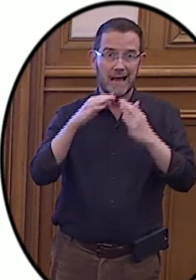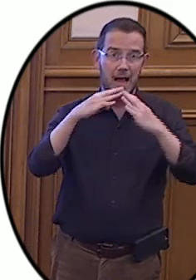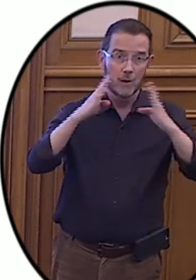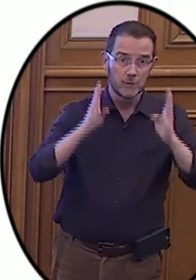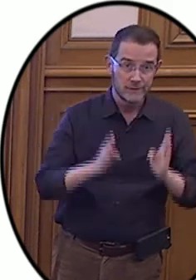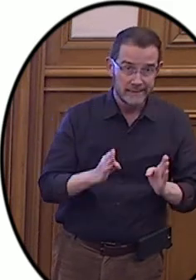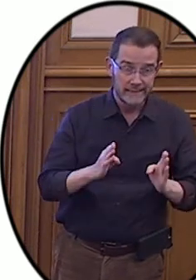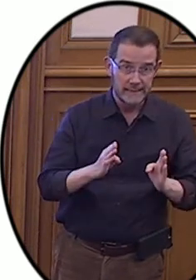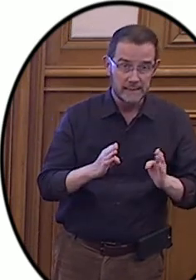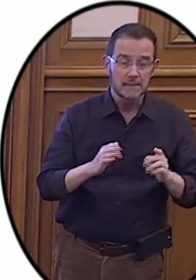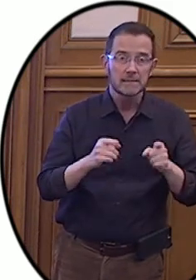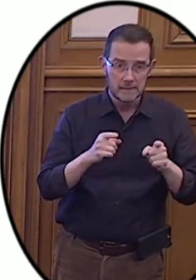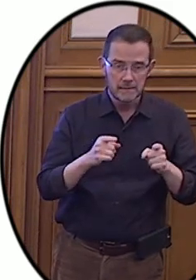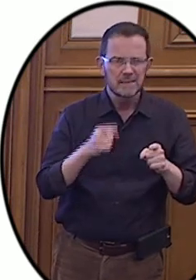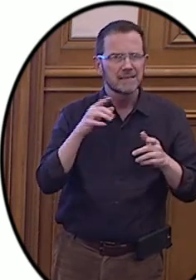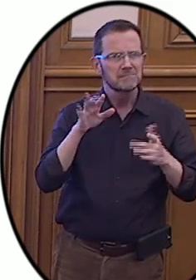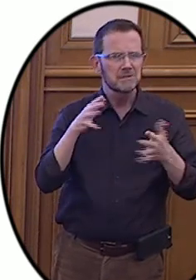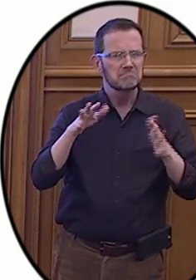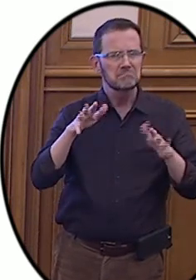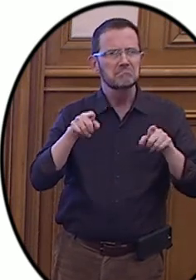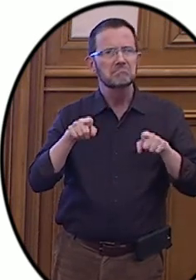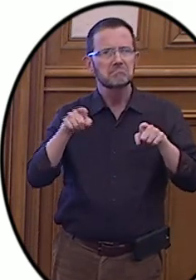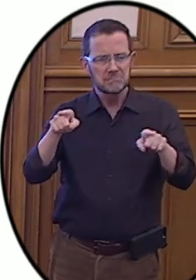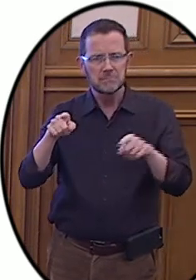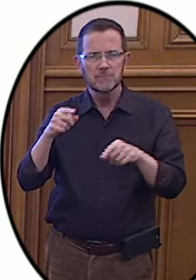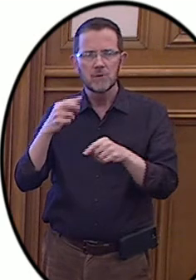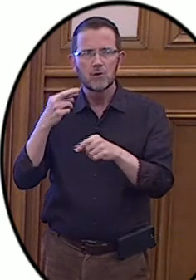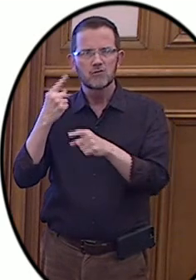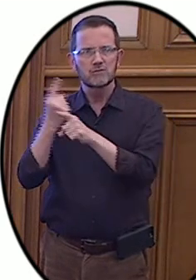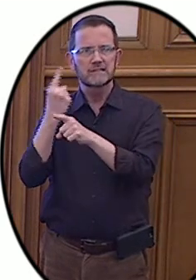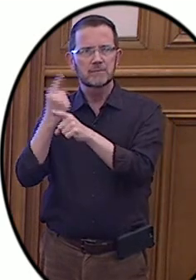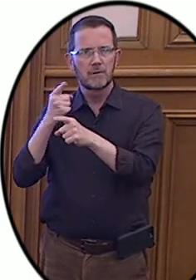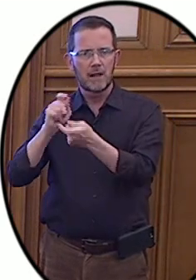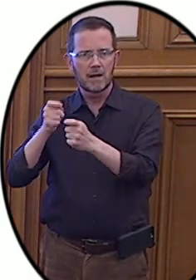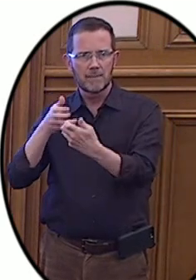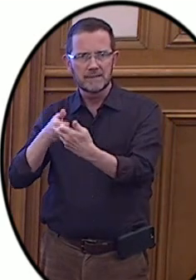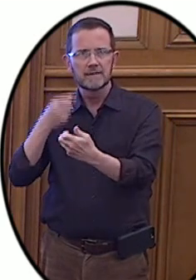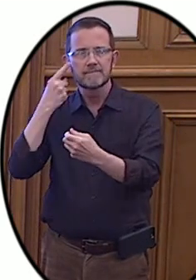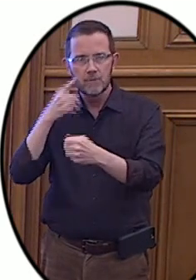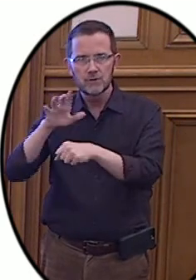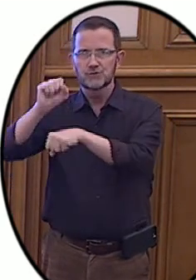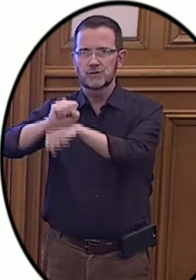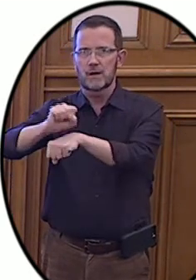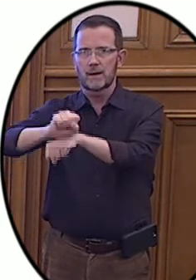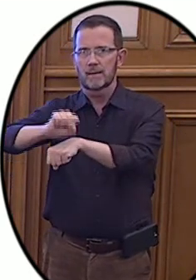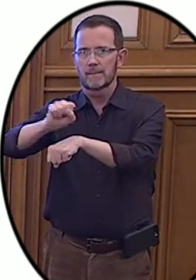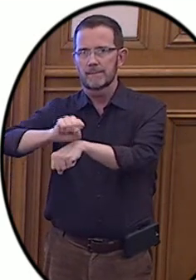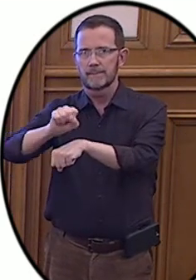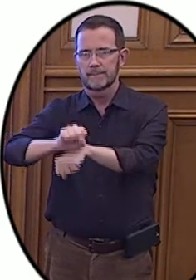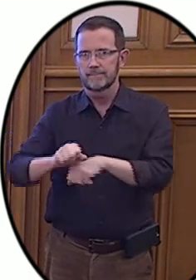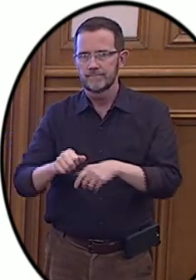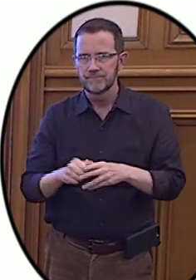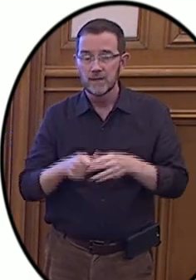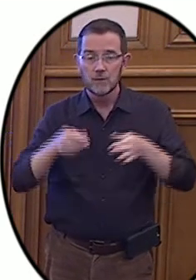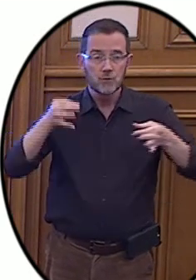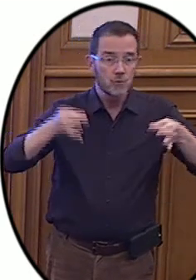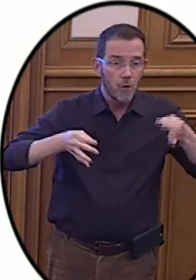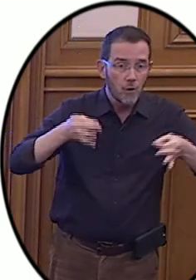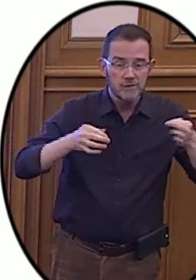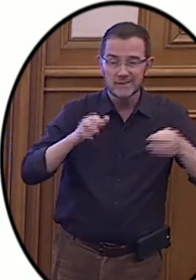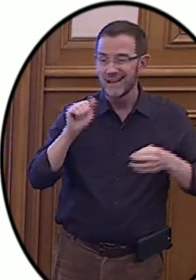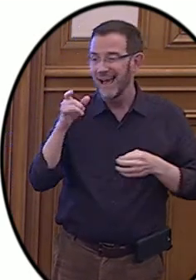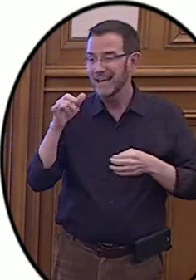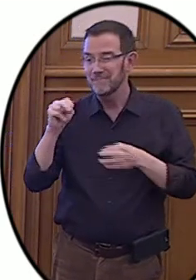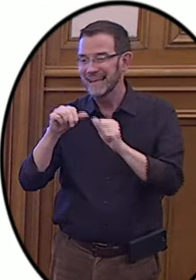for reasonable accommodations in employment. And so courts and administrative agencies often